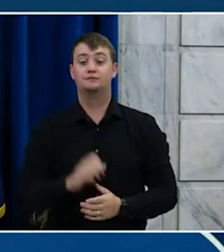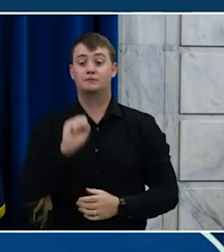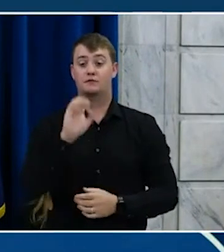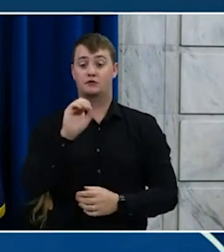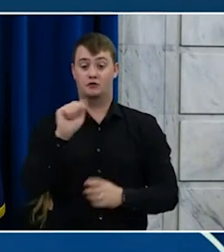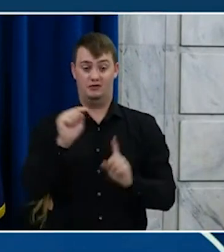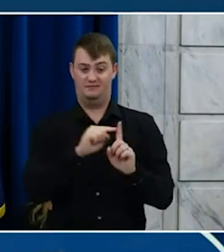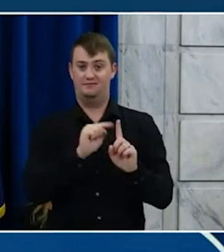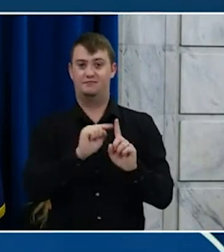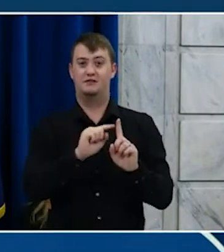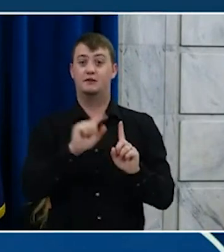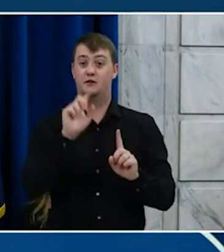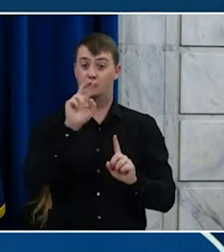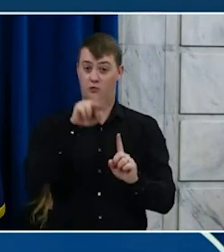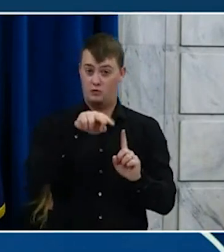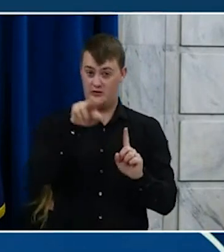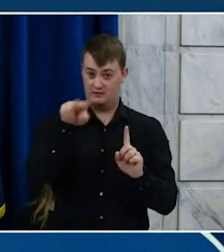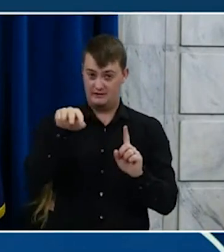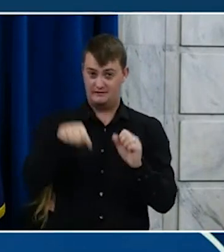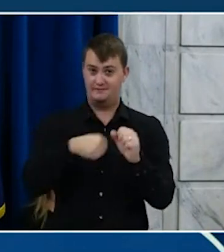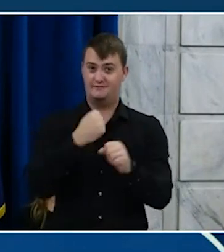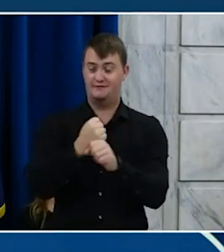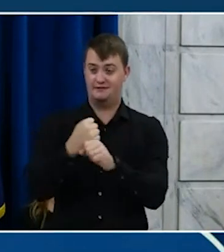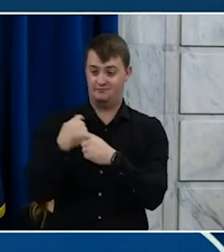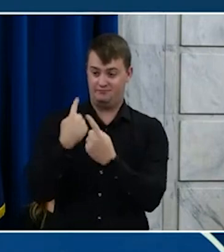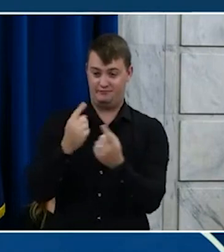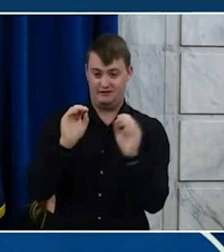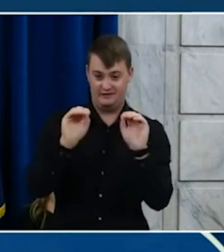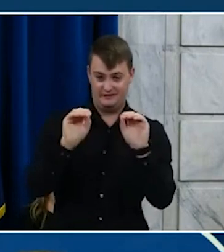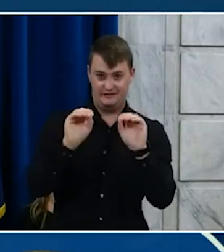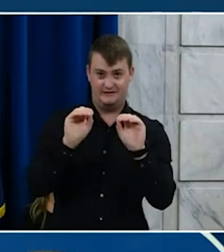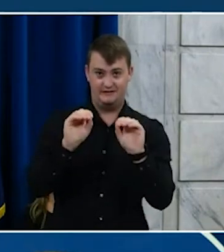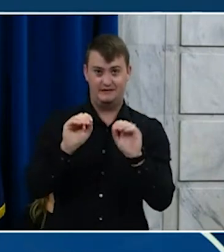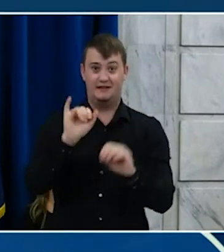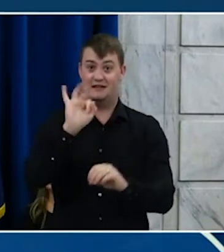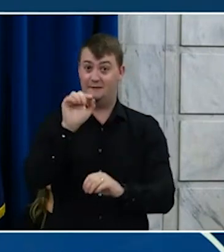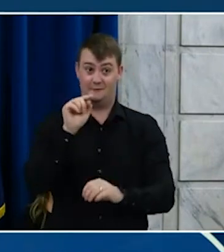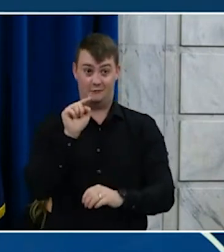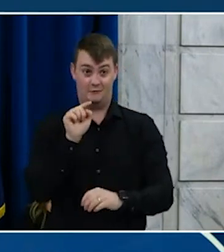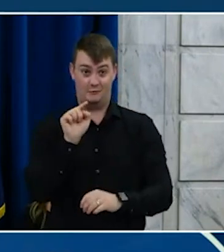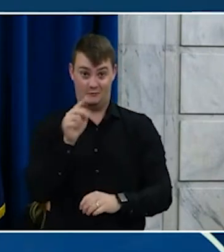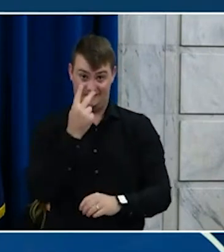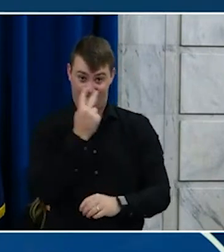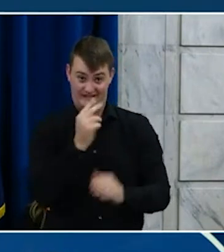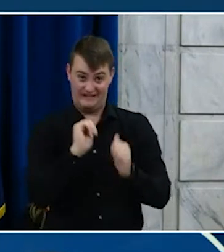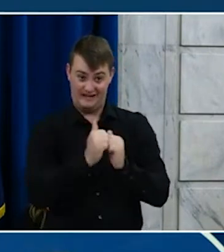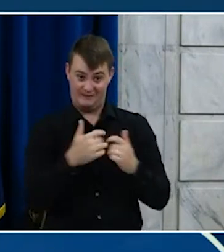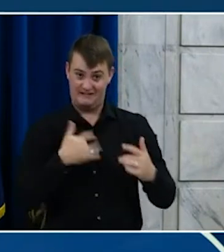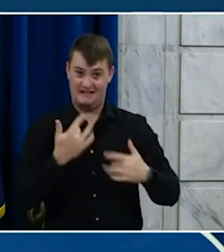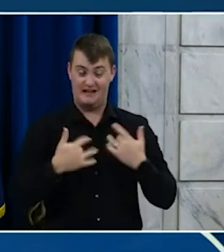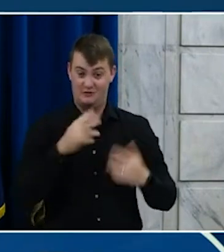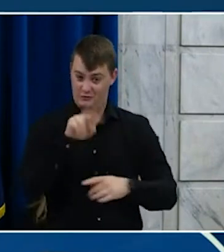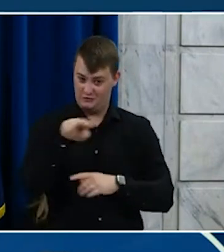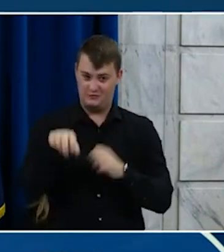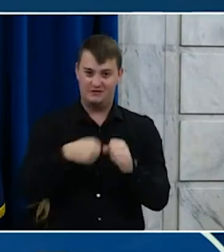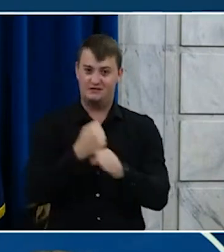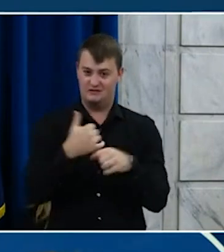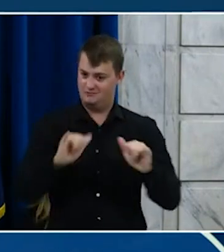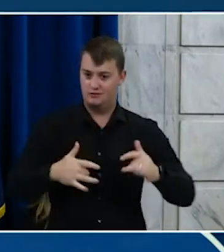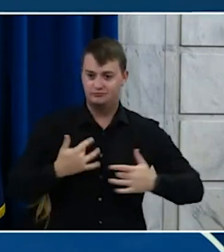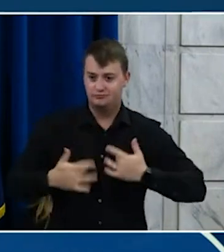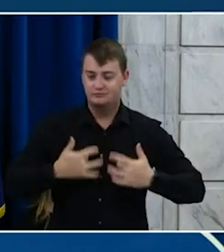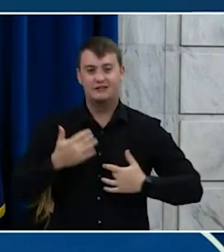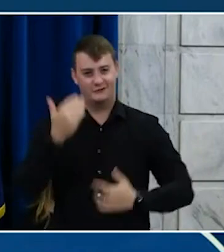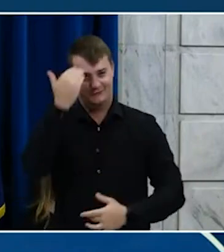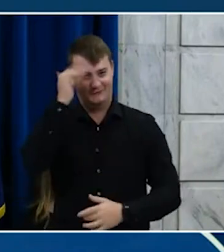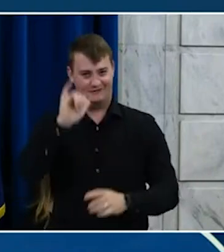Scott is in his 22nd year as an educator. And if you see how excited he is in 22 years, oh my gosh, you know this is the profession